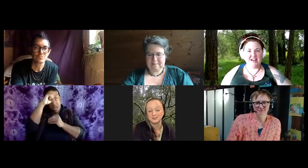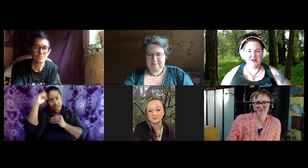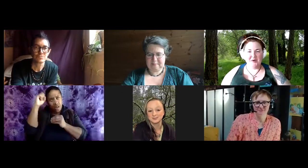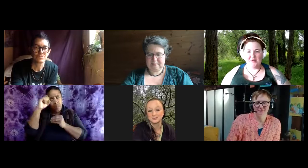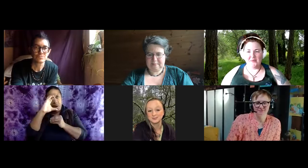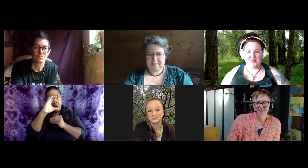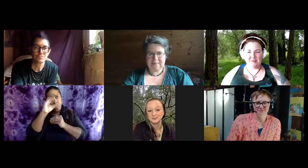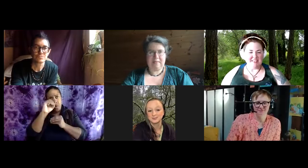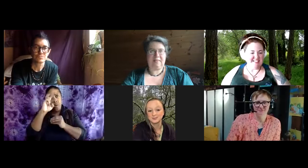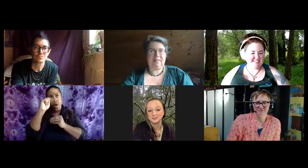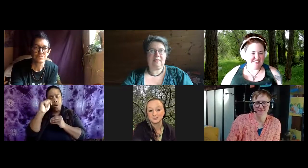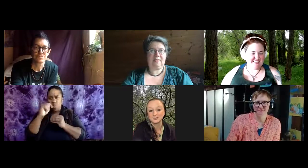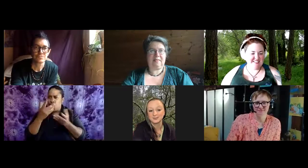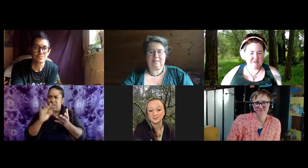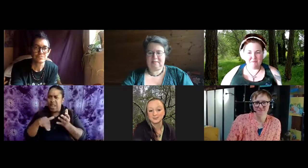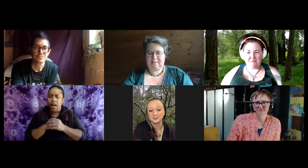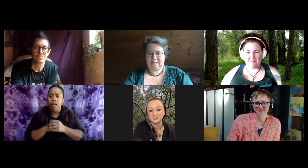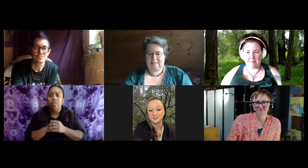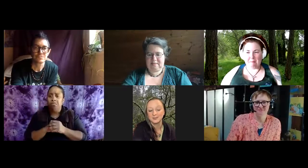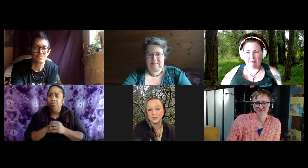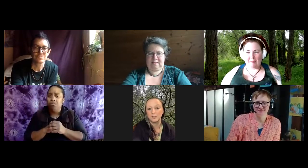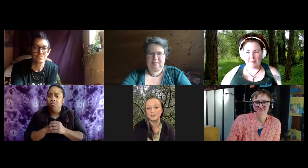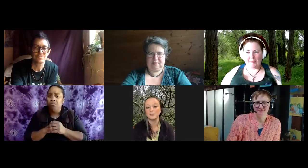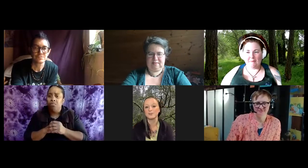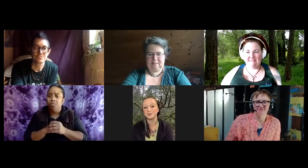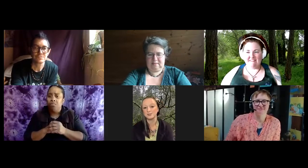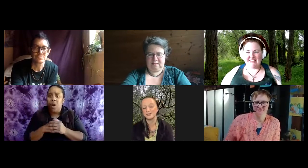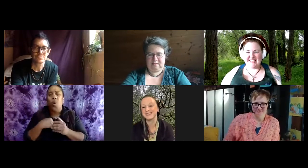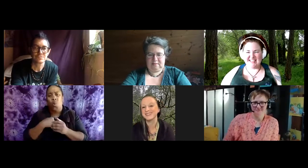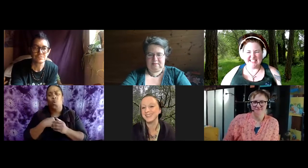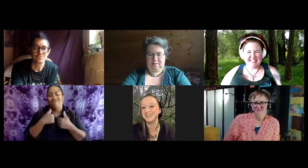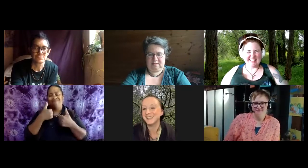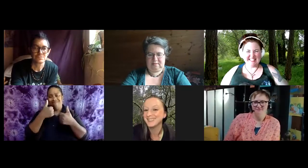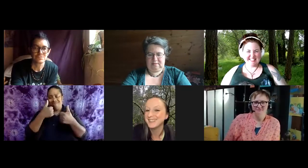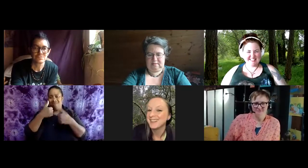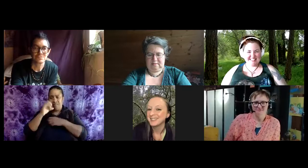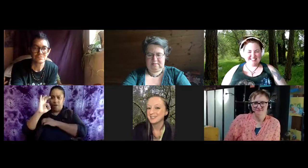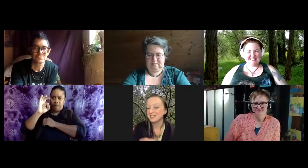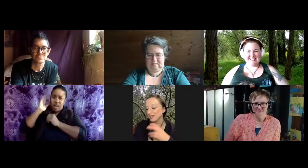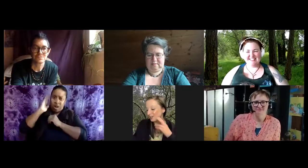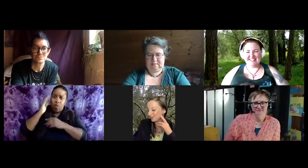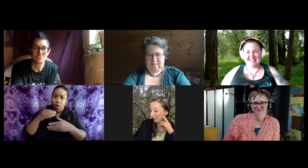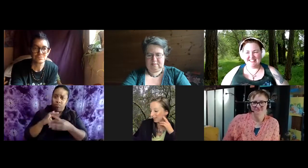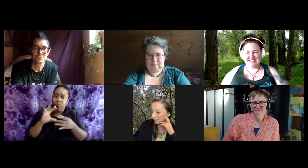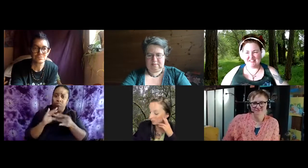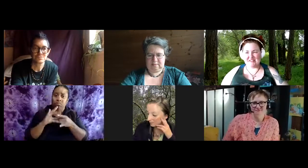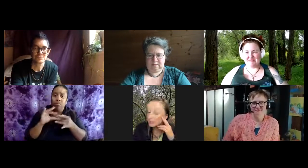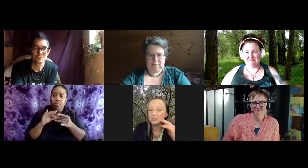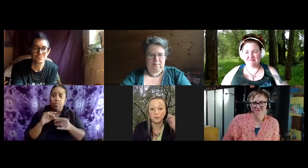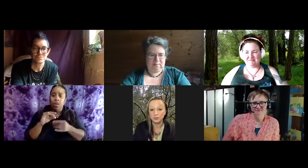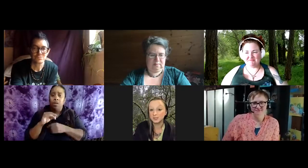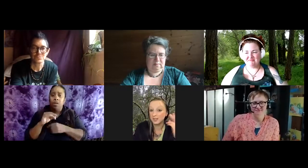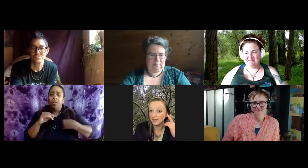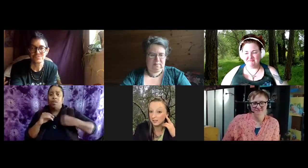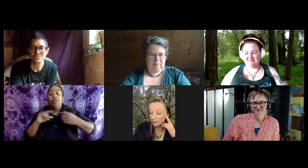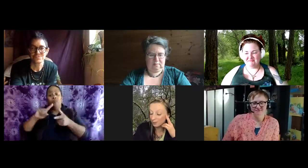some people may not know what that means. Oh, I'd love to. Yeah. So